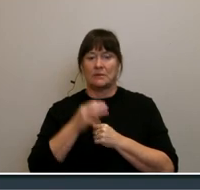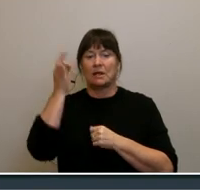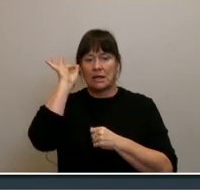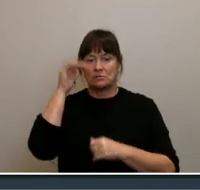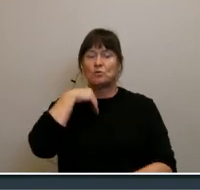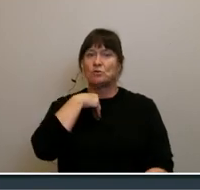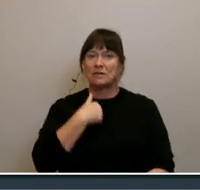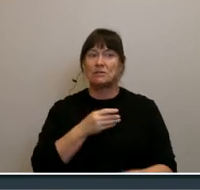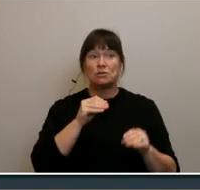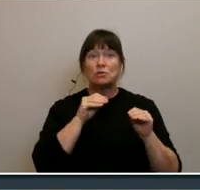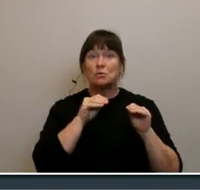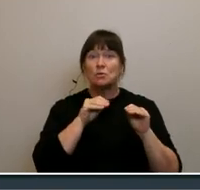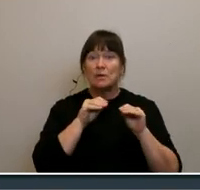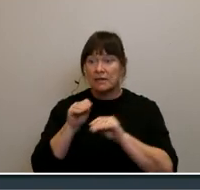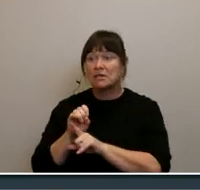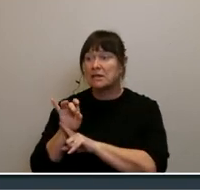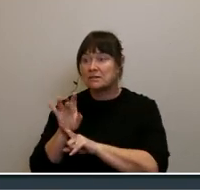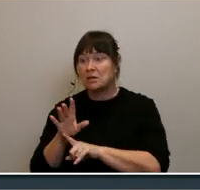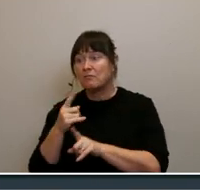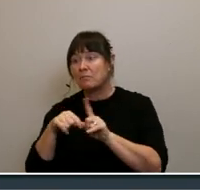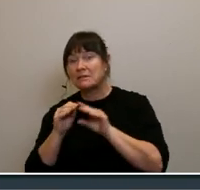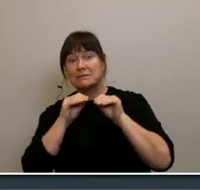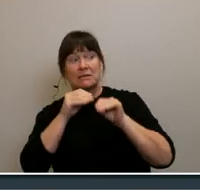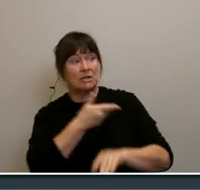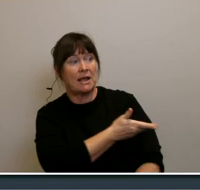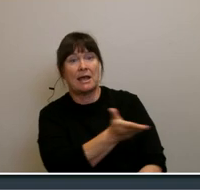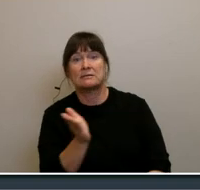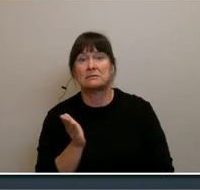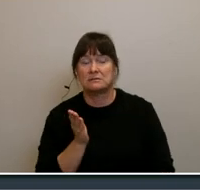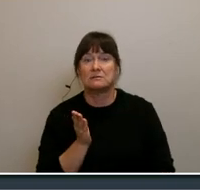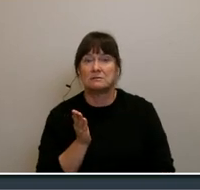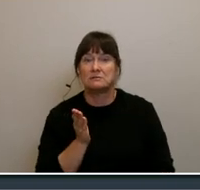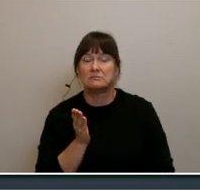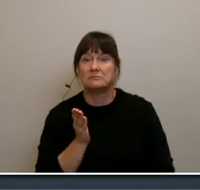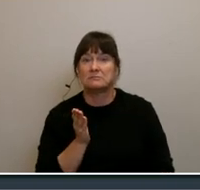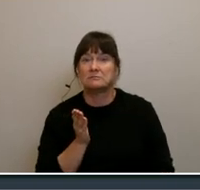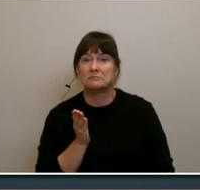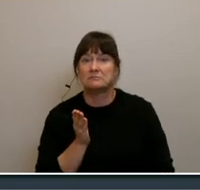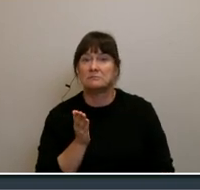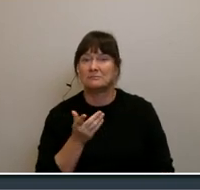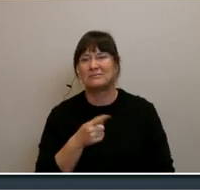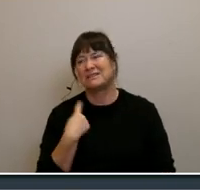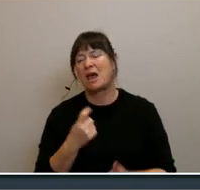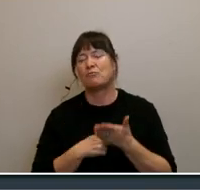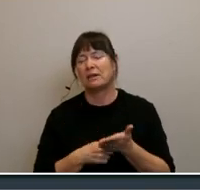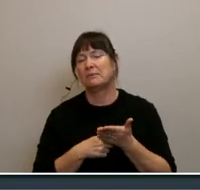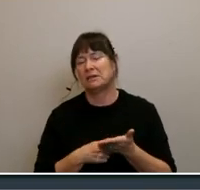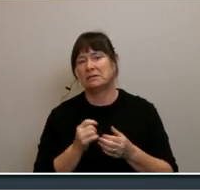Council needs to educate itself and all of us, and hence our main specific